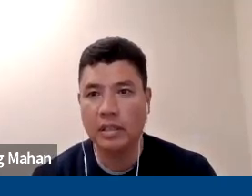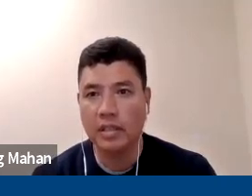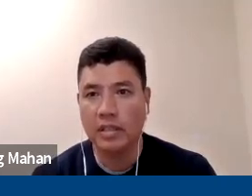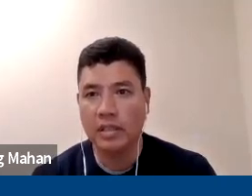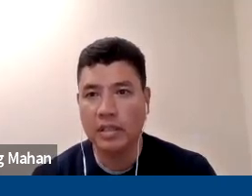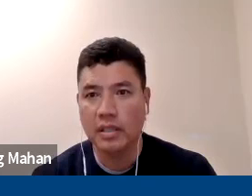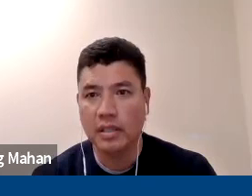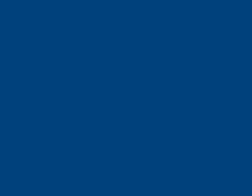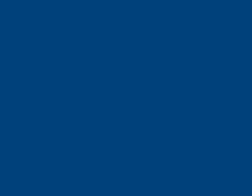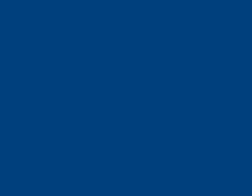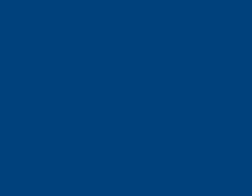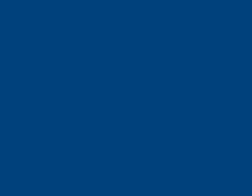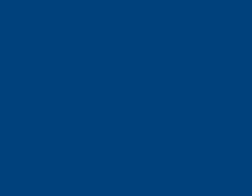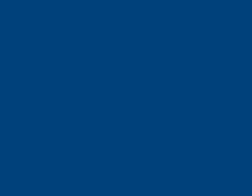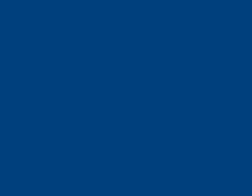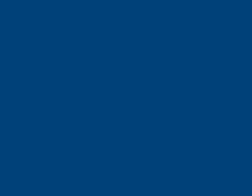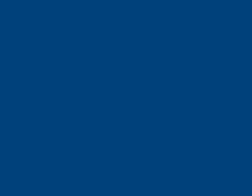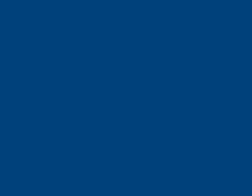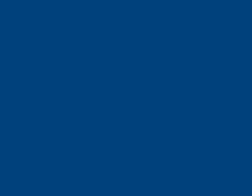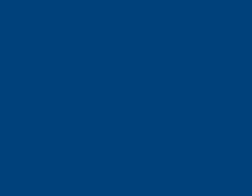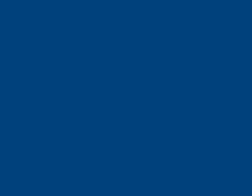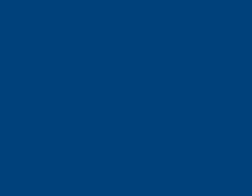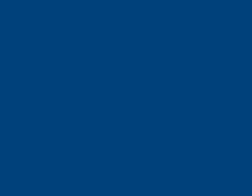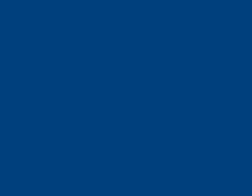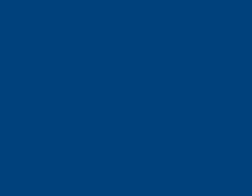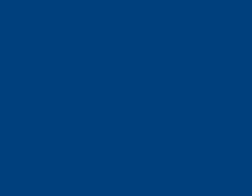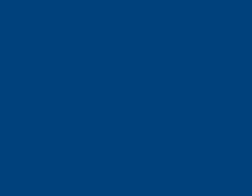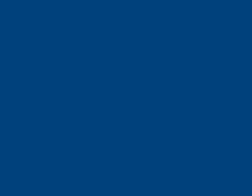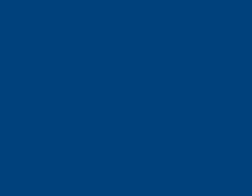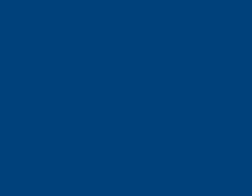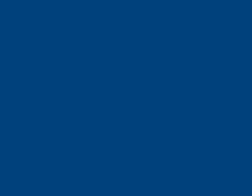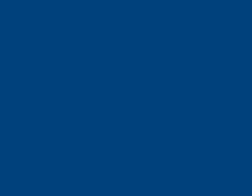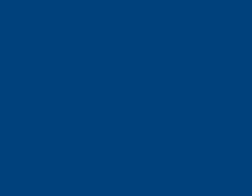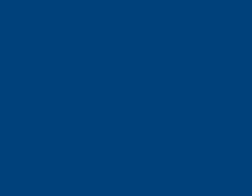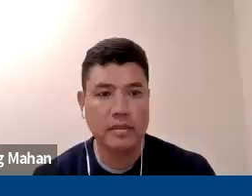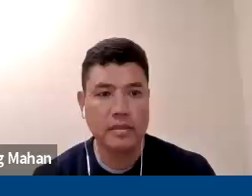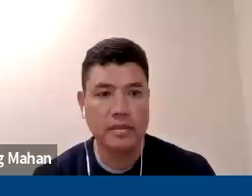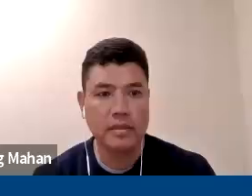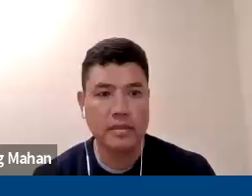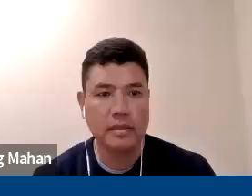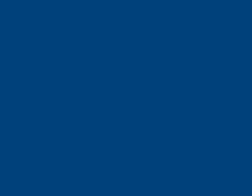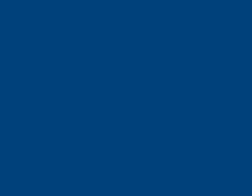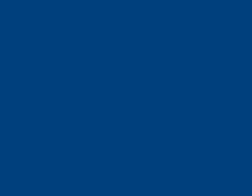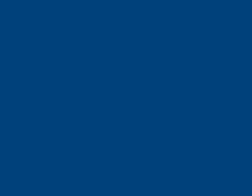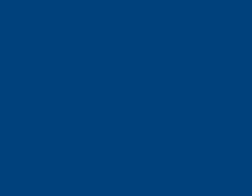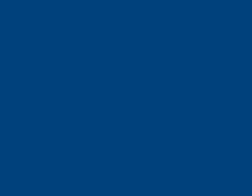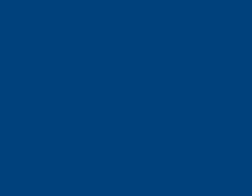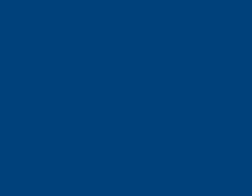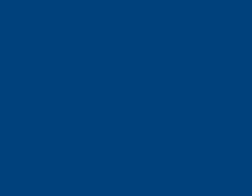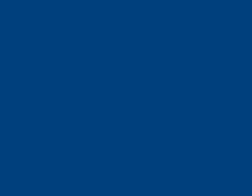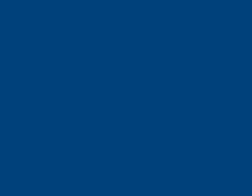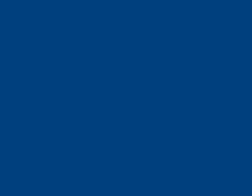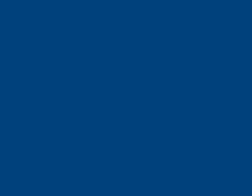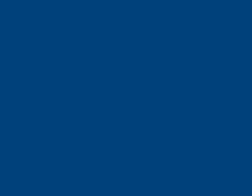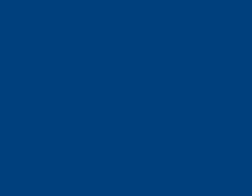presentation. And actually what I will do is I will put the registrations in the chat right now.